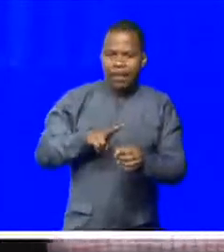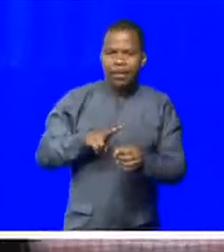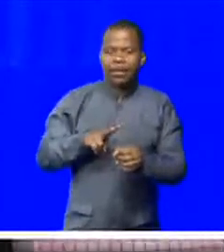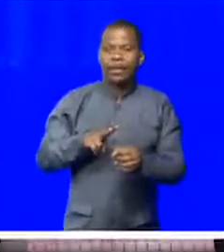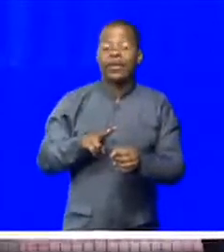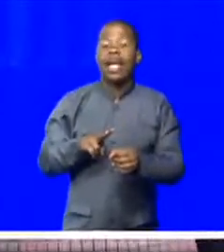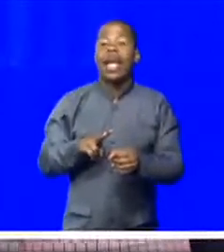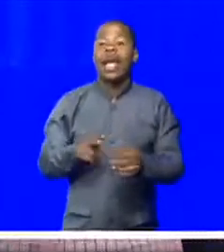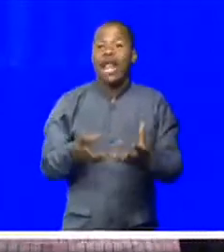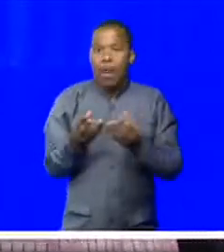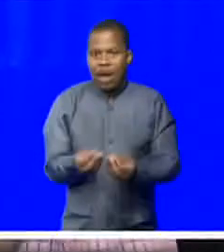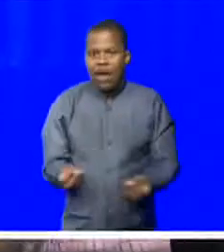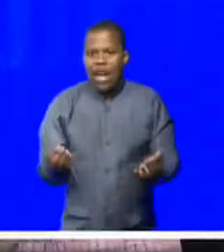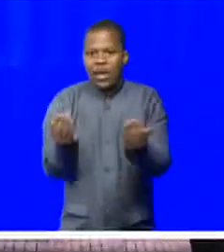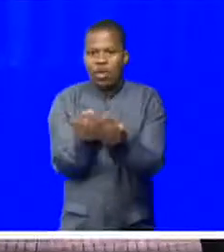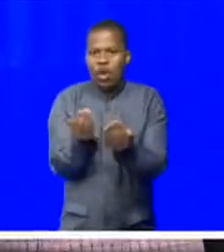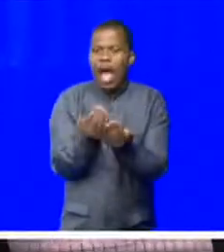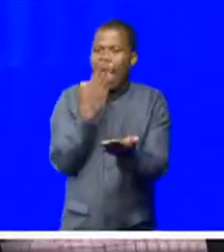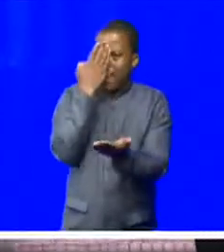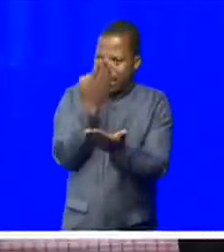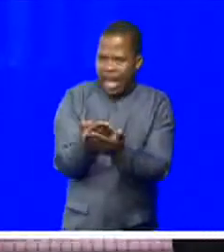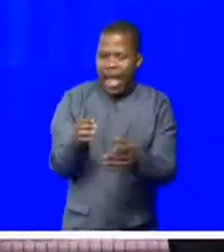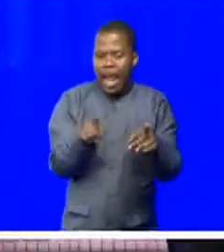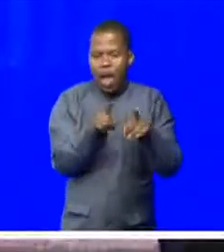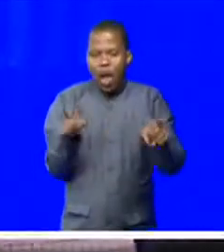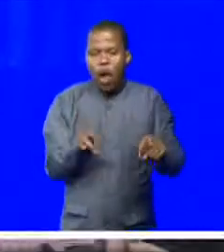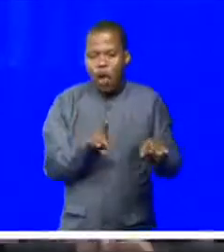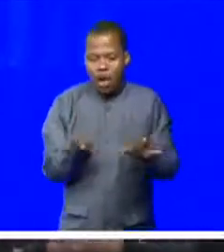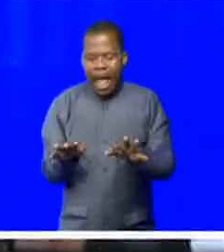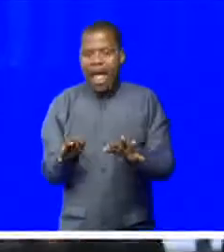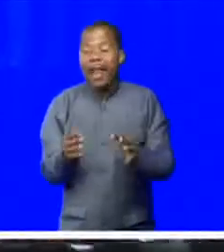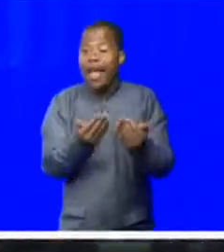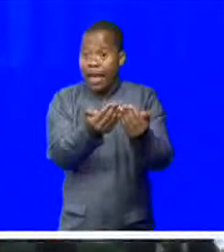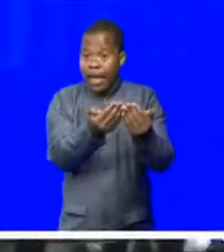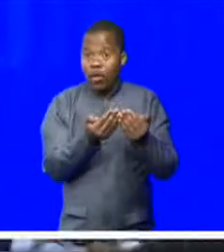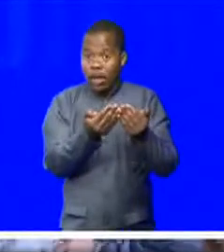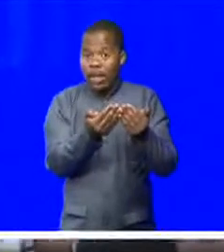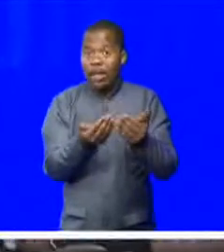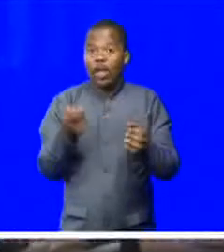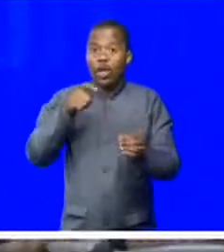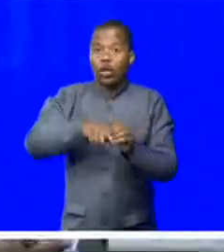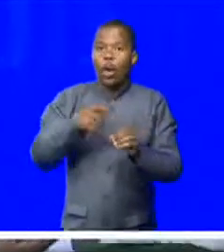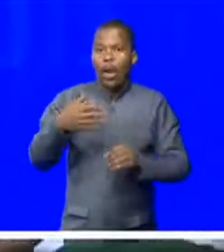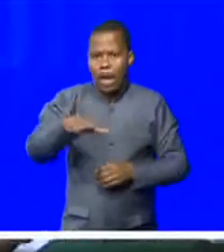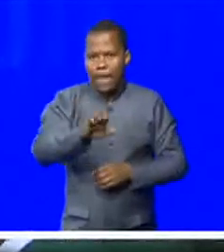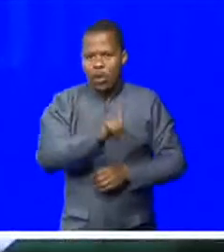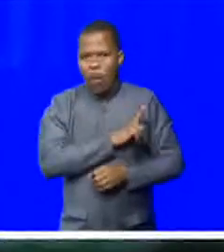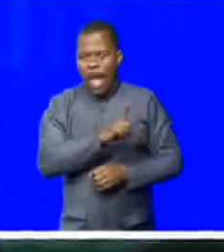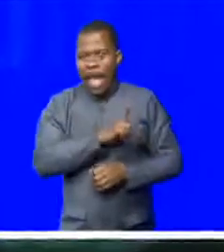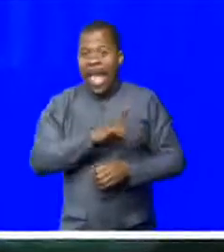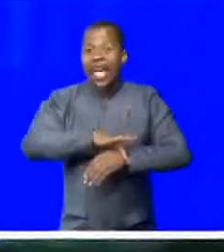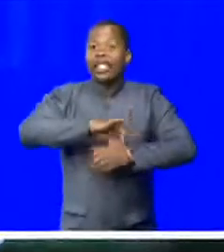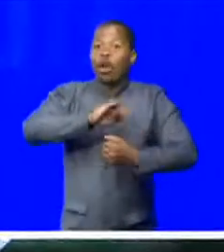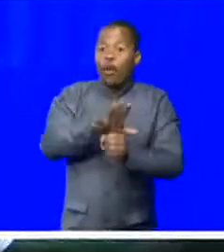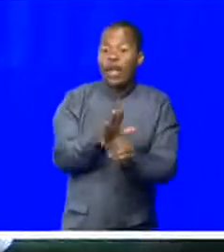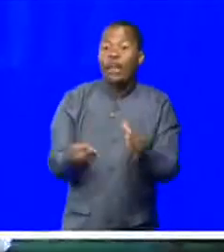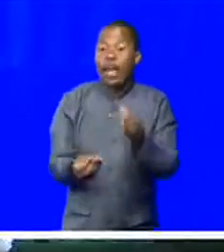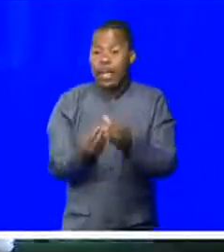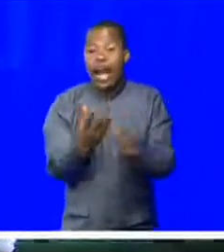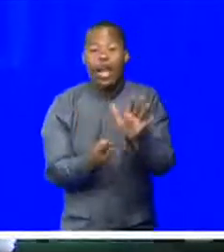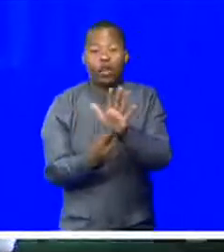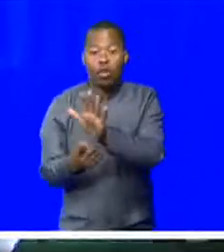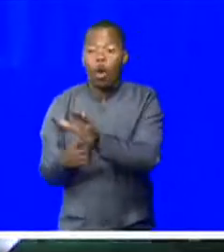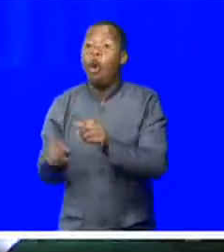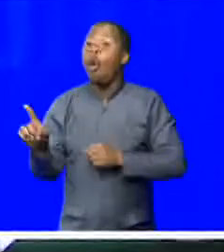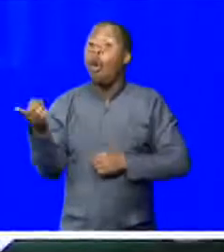the learners asked for online learning education as other schools have adopted such, especially during the era of COVID-19.